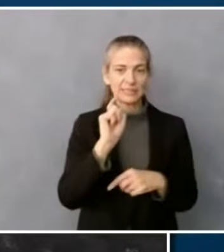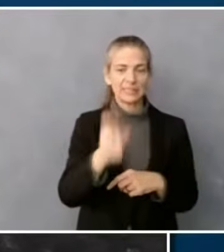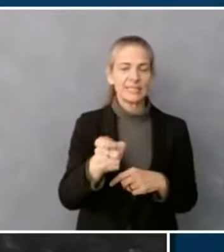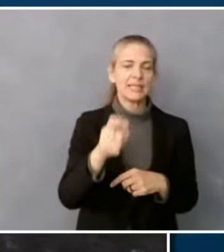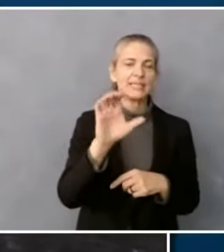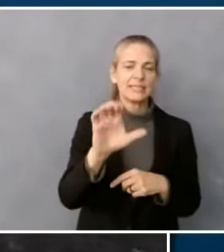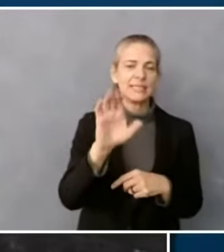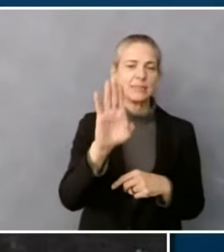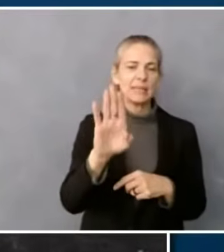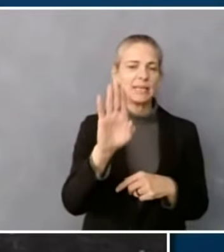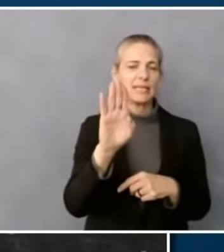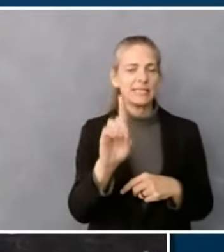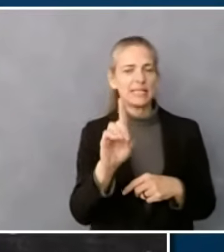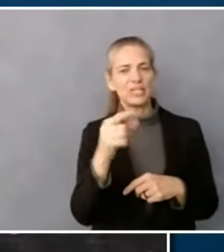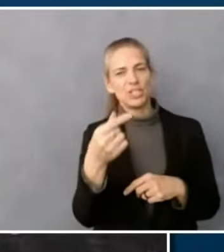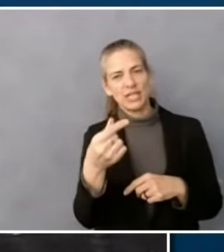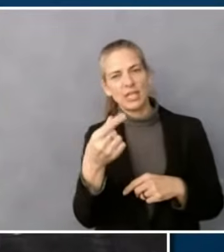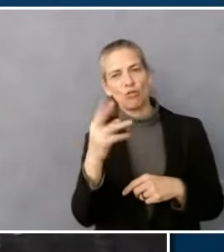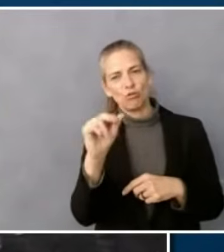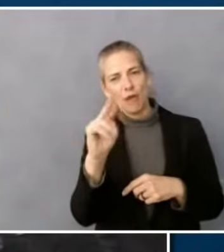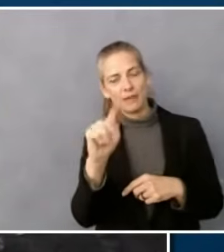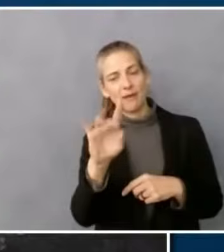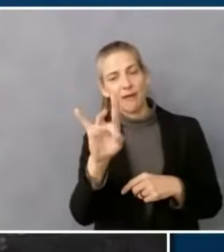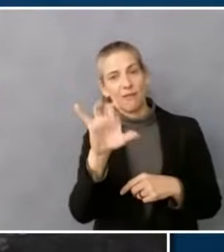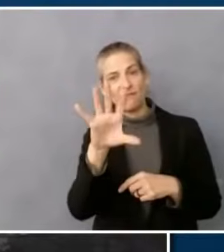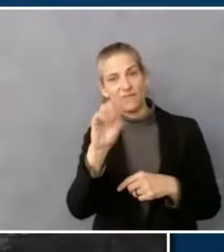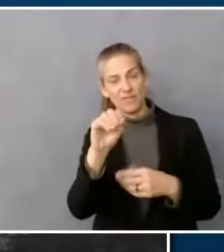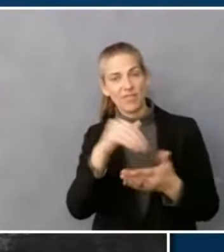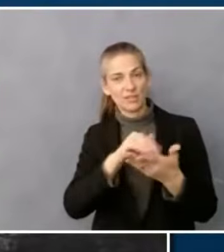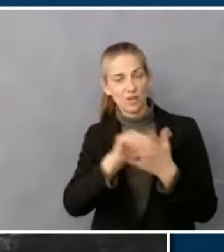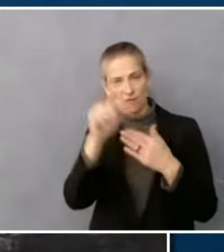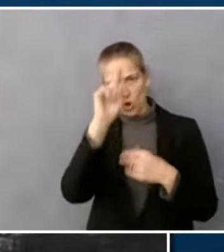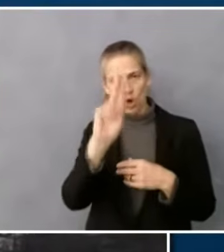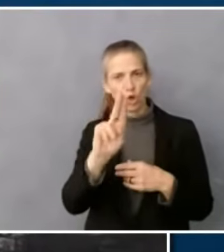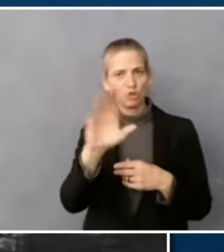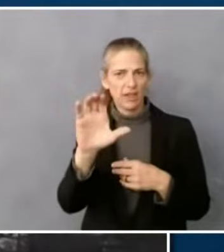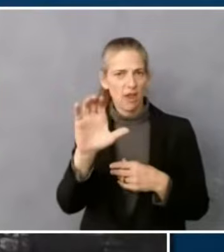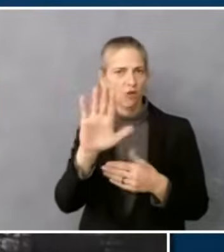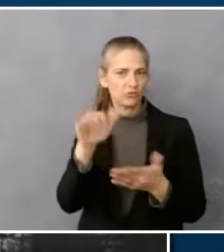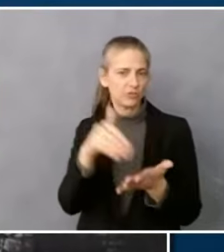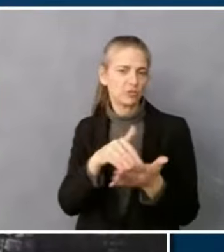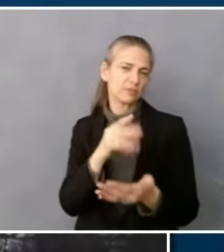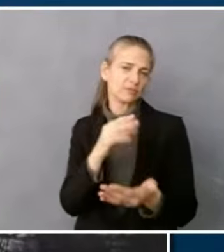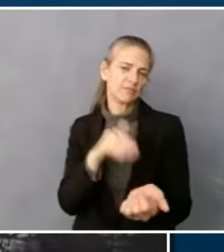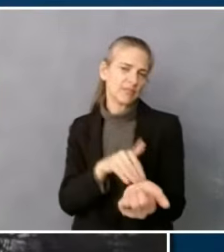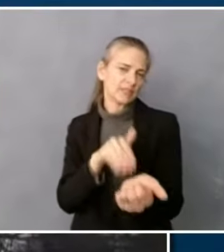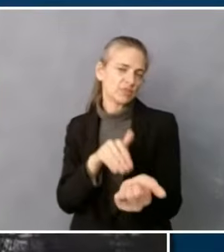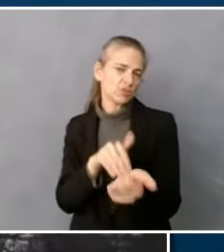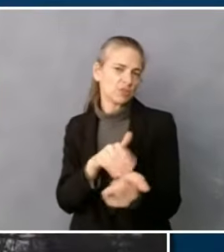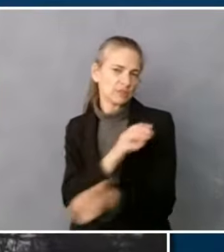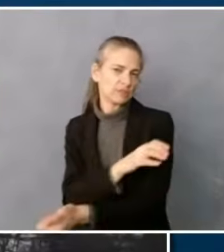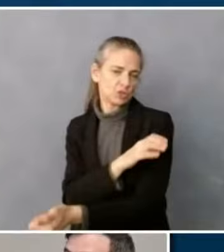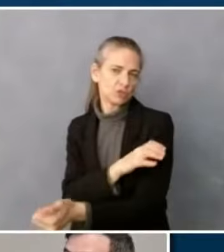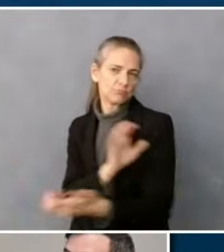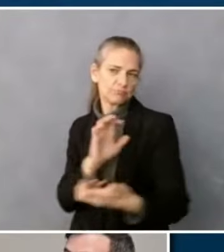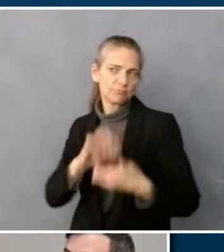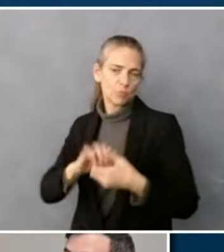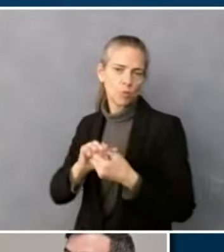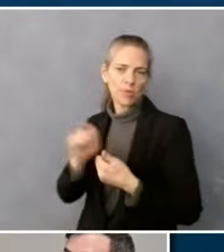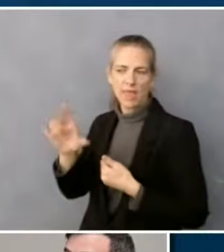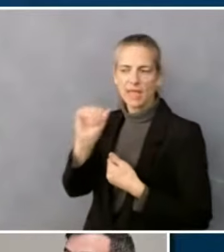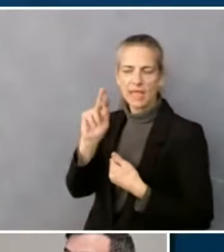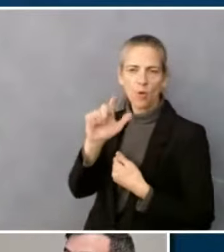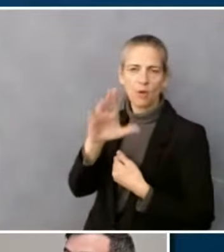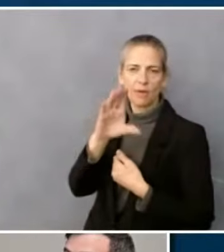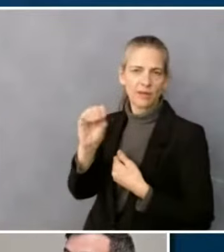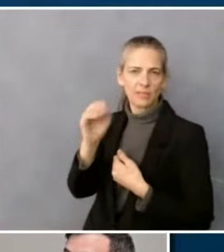of $850,000 for an urgent care center and physician center in partnership with Carroll County Memorial Hospital. We would really like